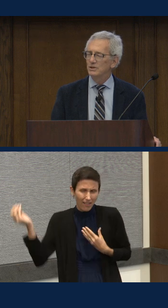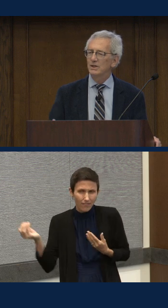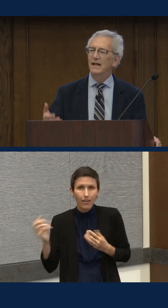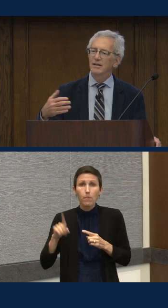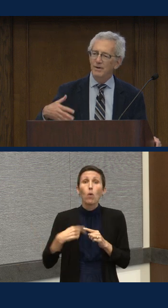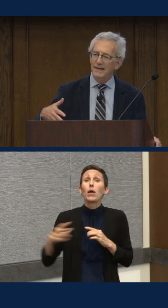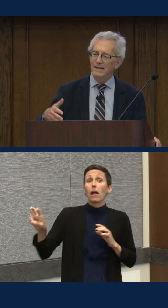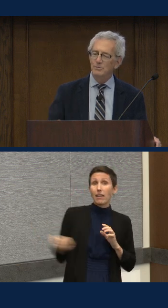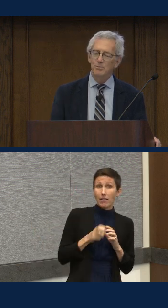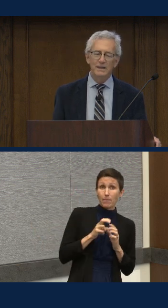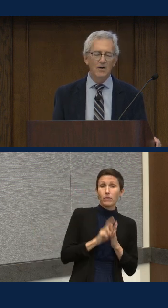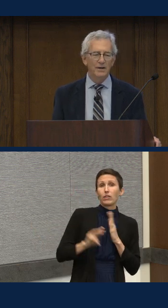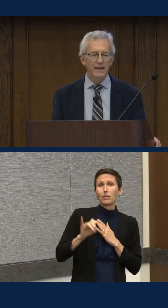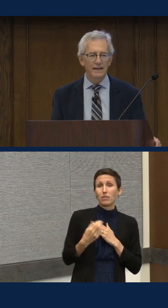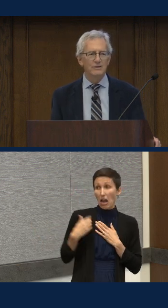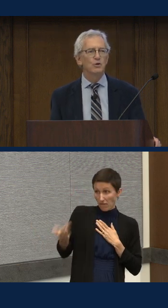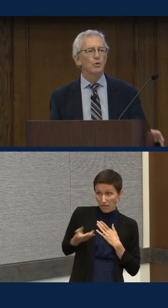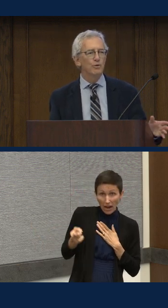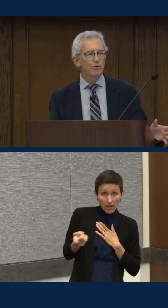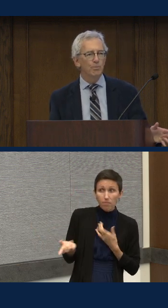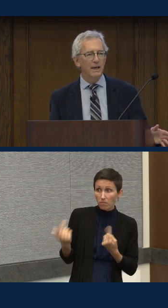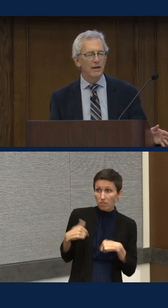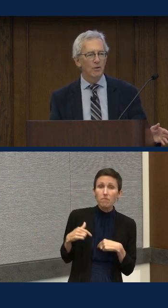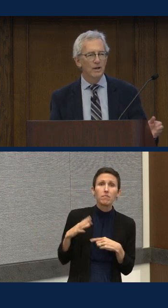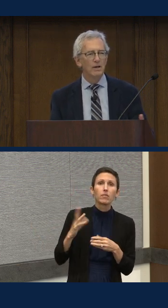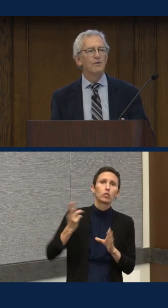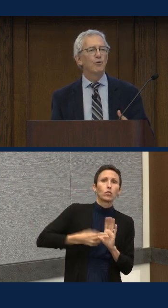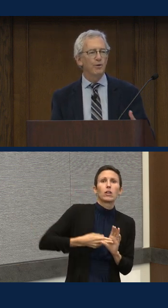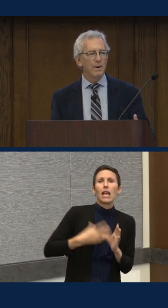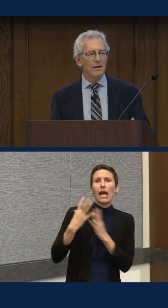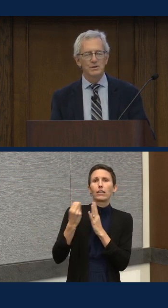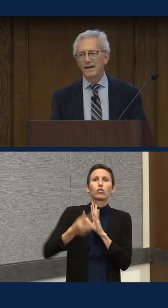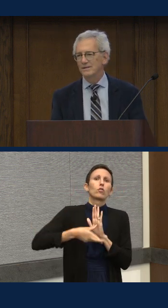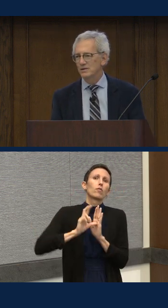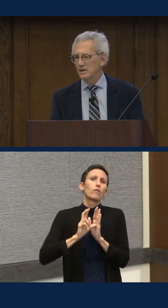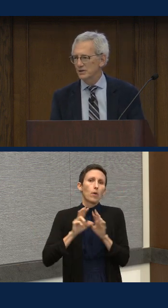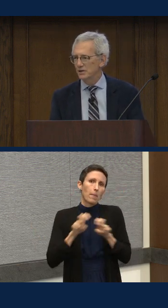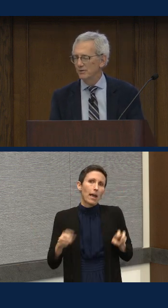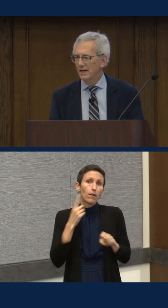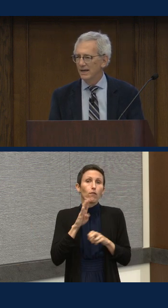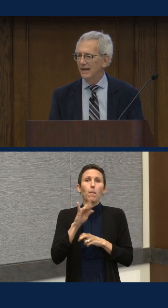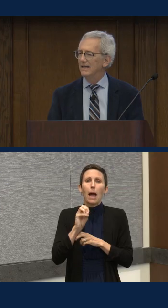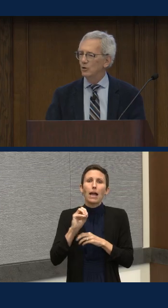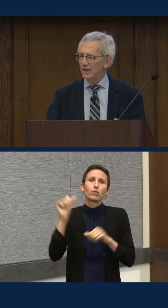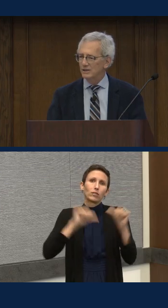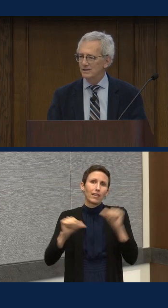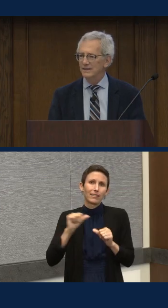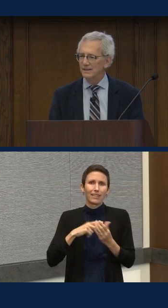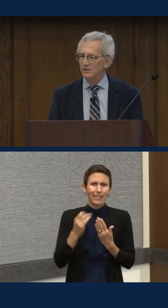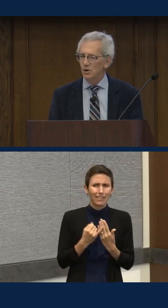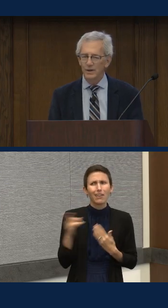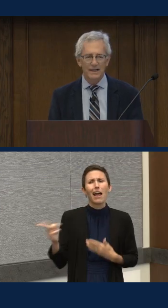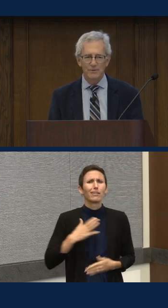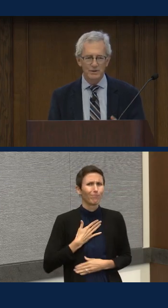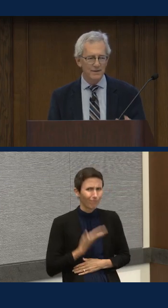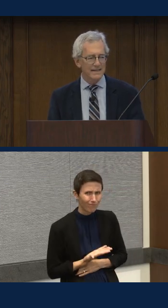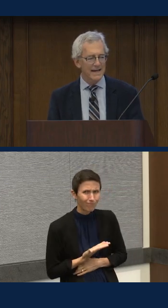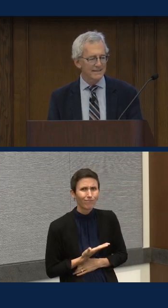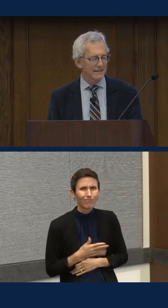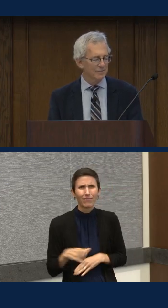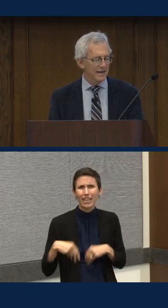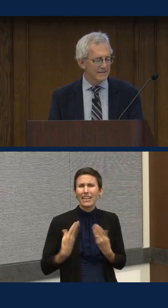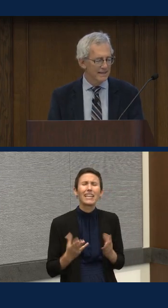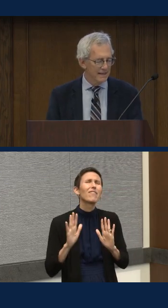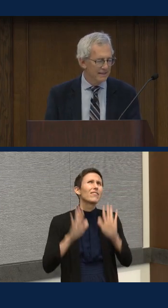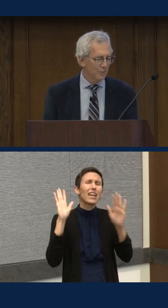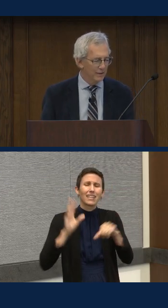came to Michigan, I invited him to be on an external review panel for the Biosciences Initiative. And he graciously did so and gave us